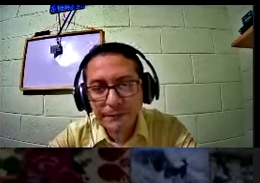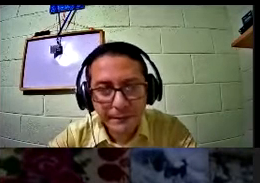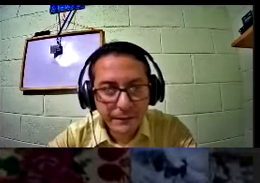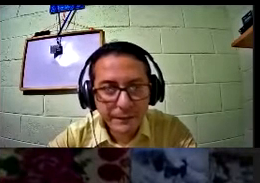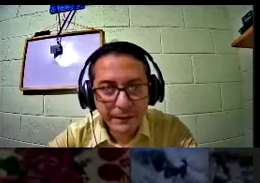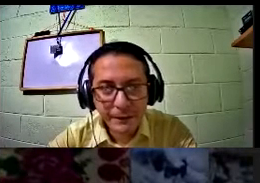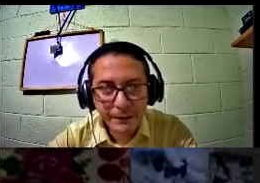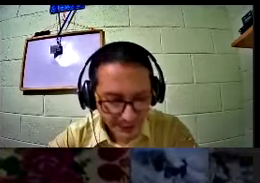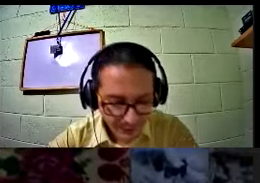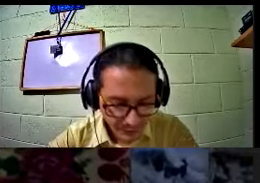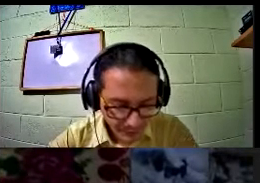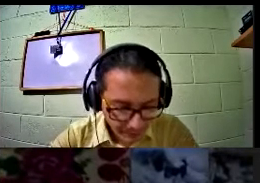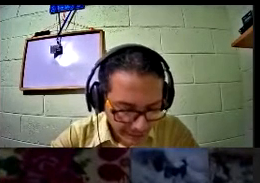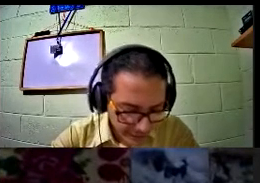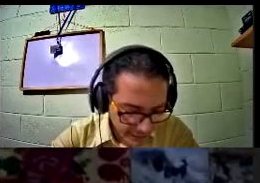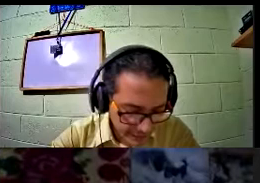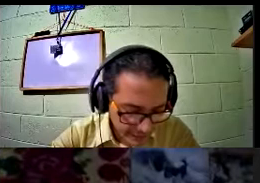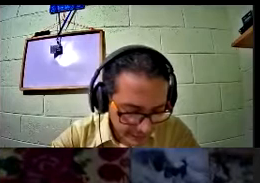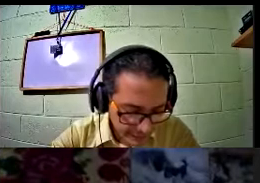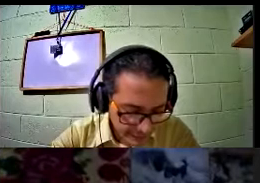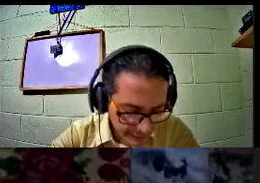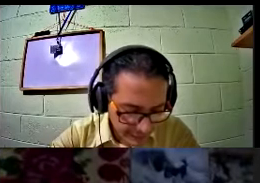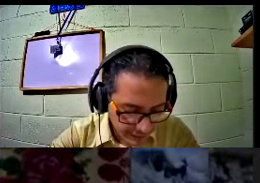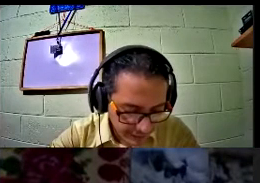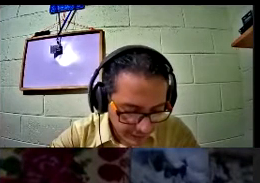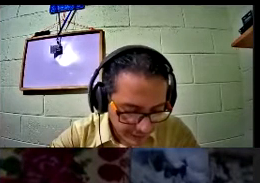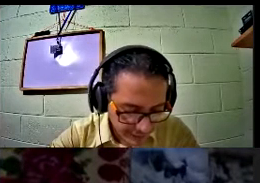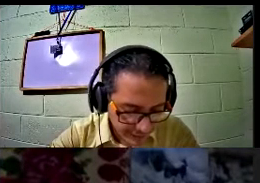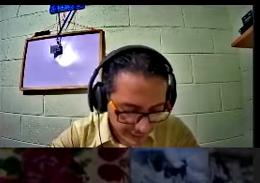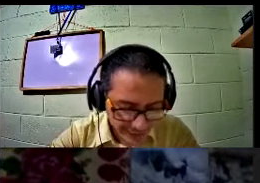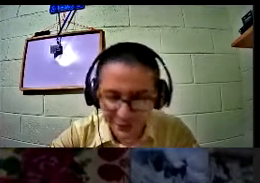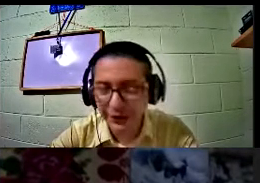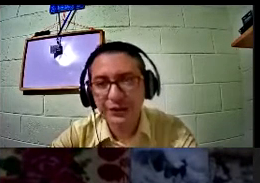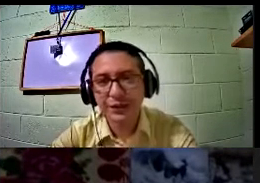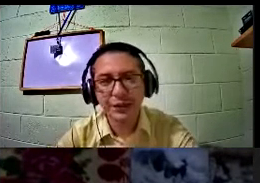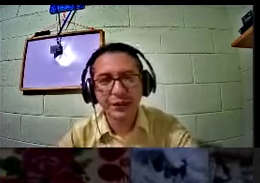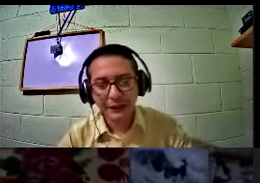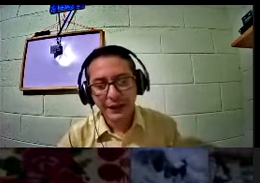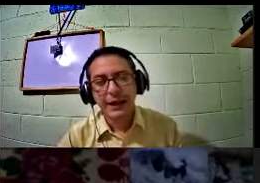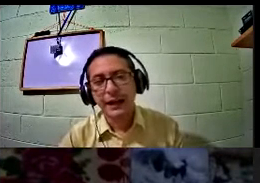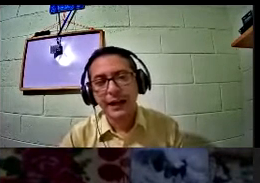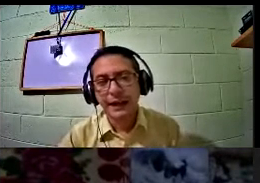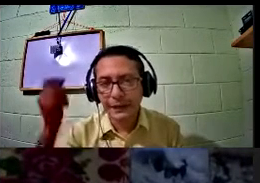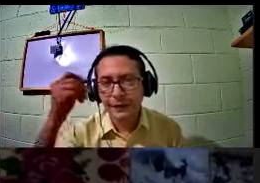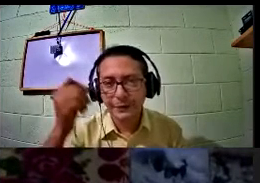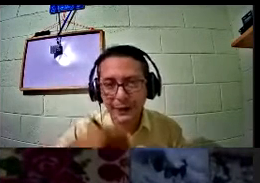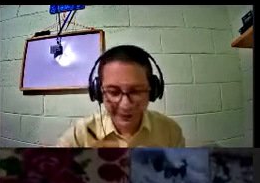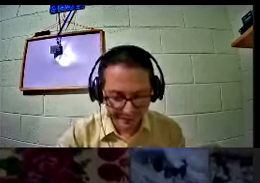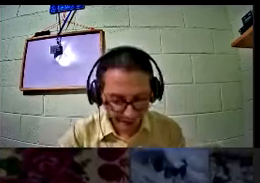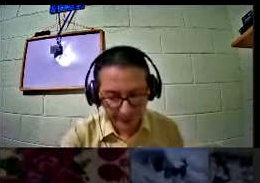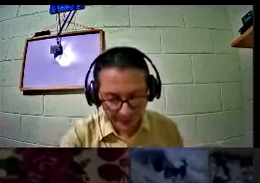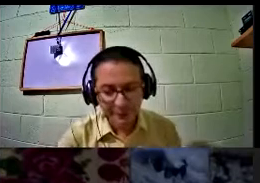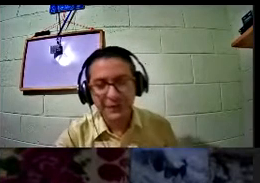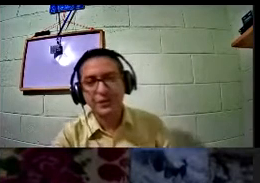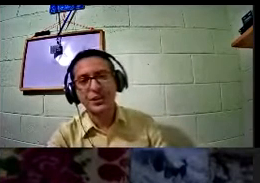Hi, teacher. You're missing, right? Se me falta, ¿verdad? No. I got it on written,